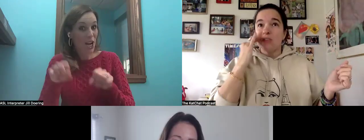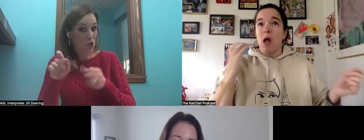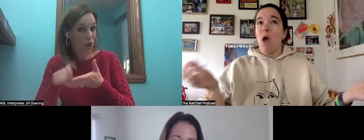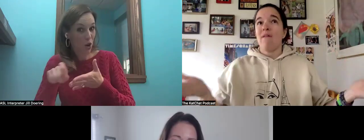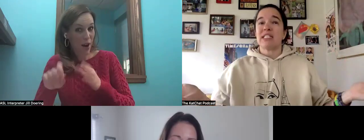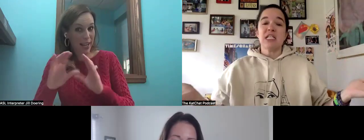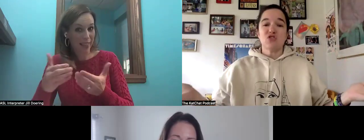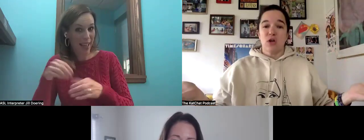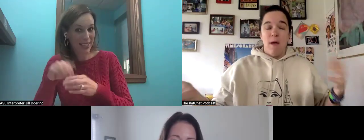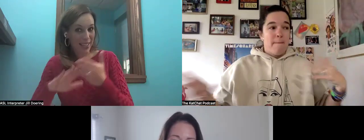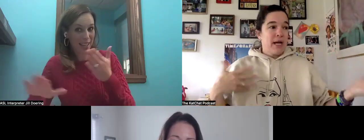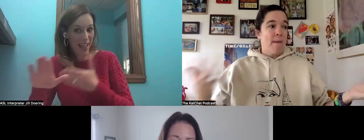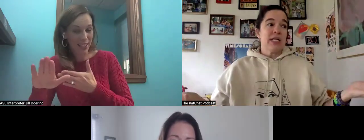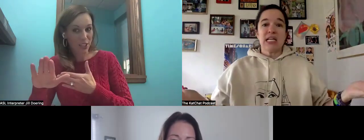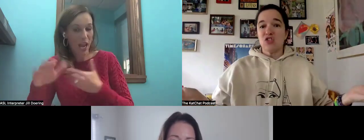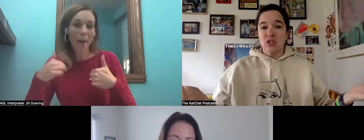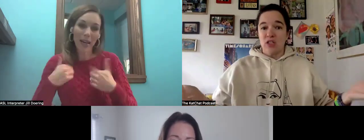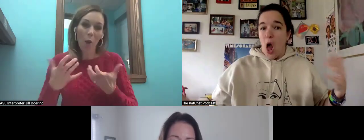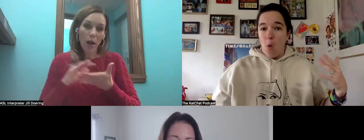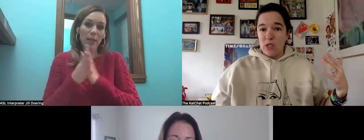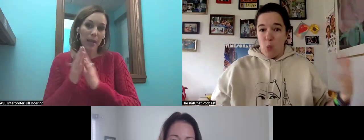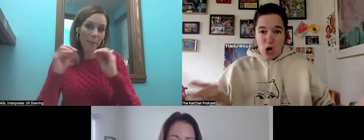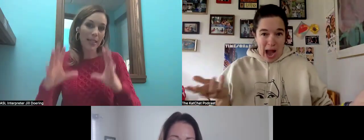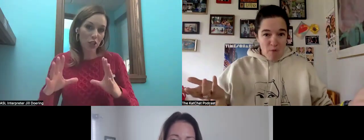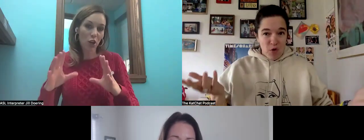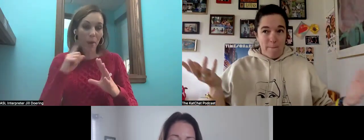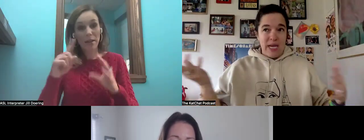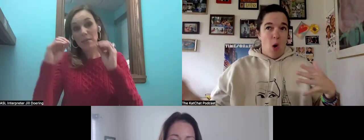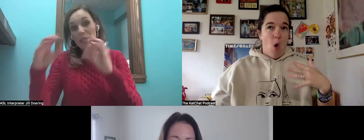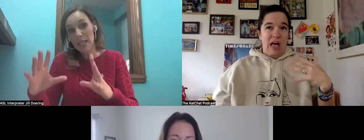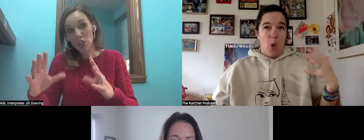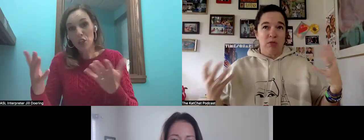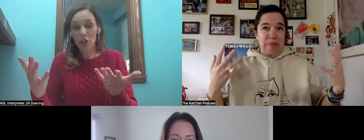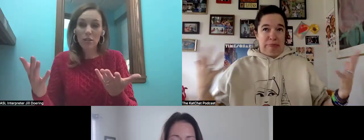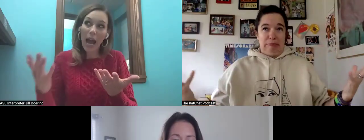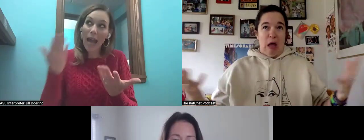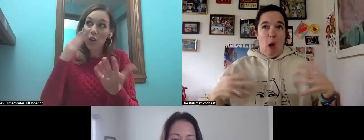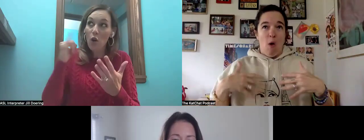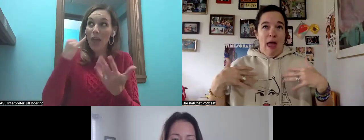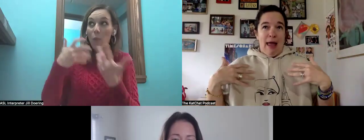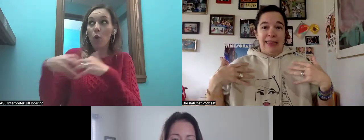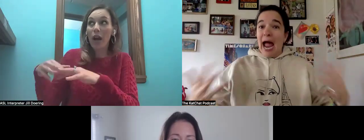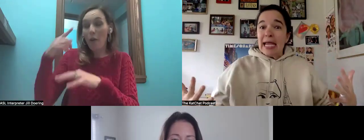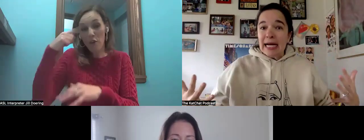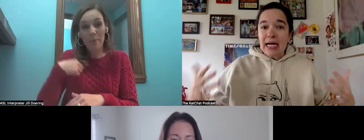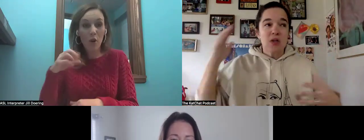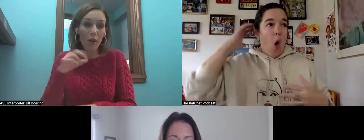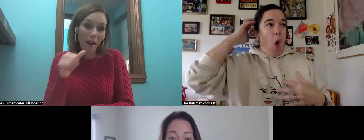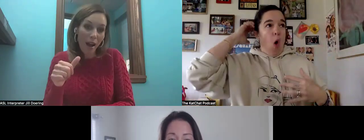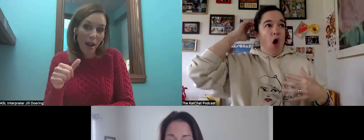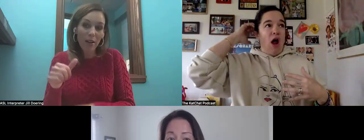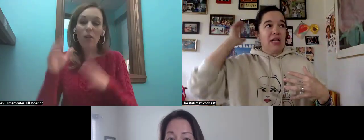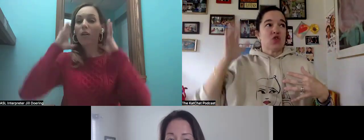because I wanted a teacher. Becoming a teacher that won't work out for me, or I don't, you know, like